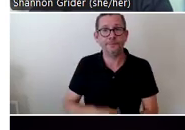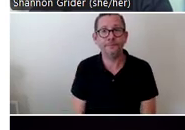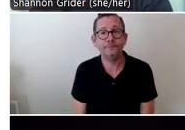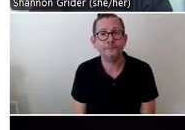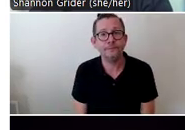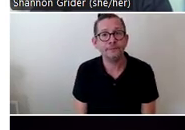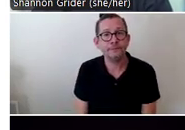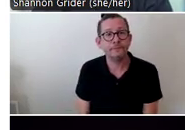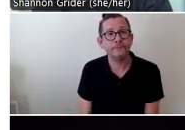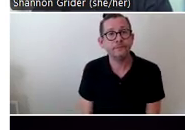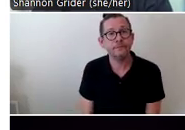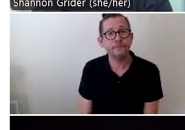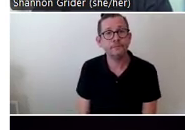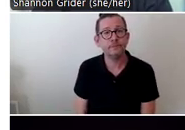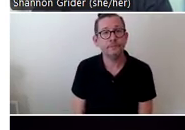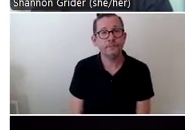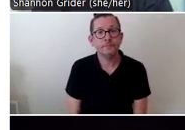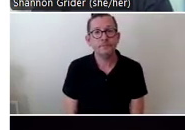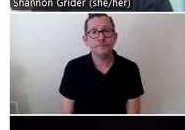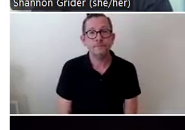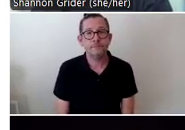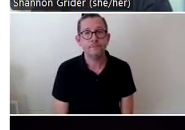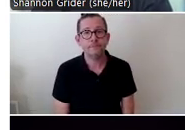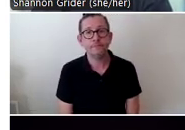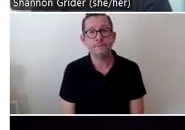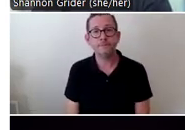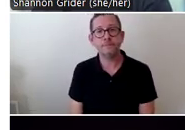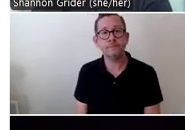Any questions about the interpreter and updating them?